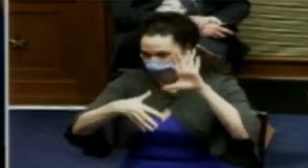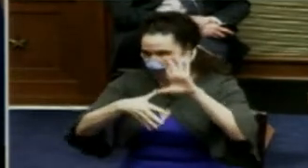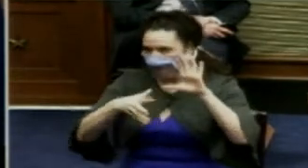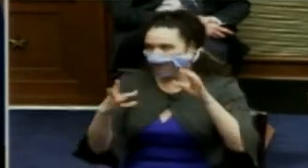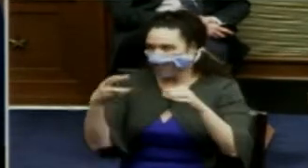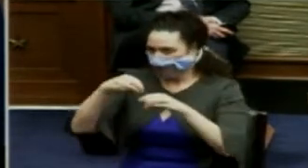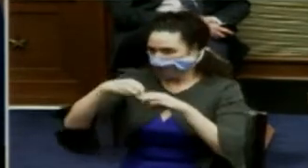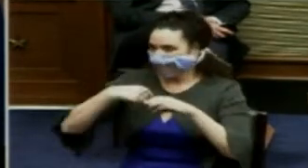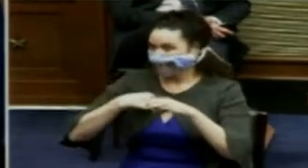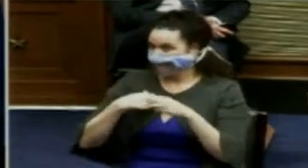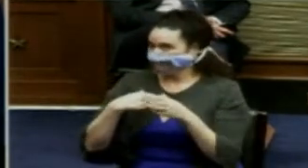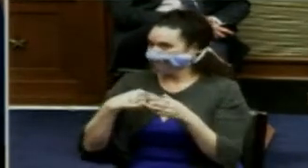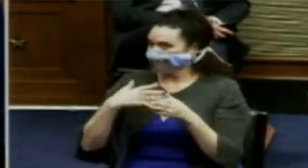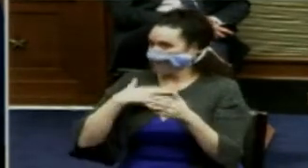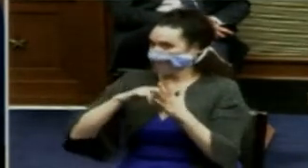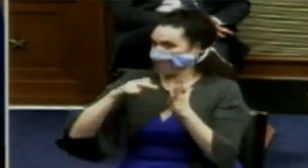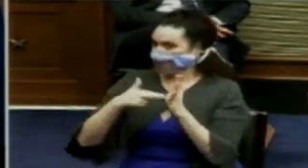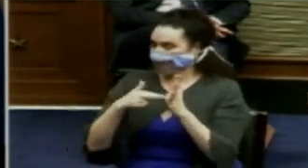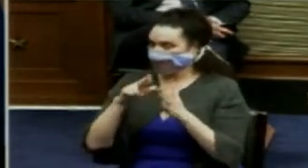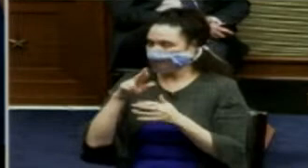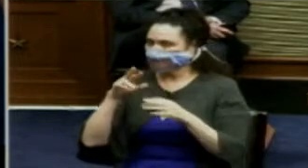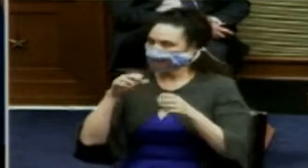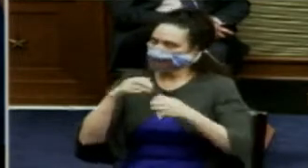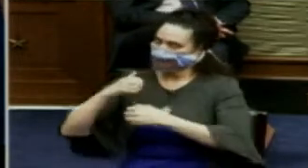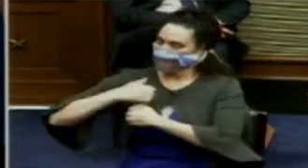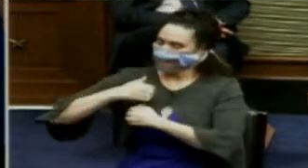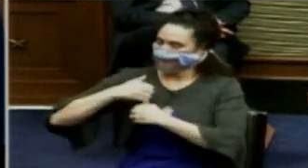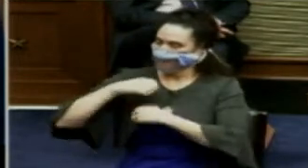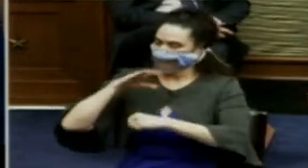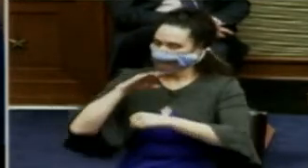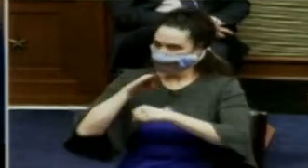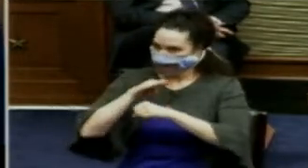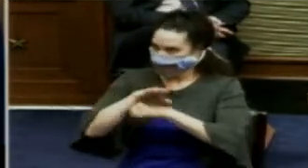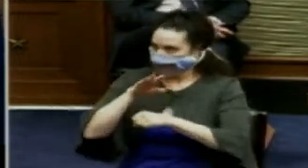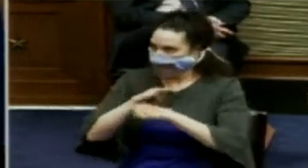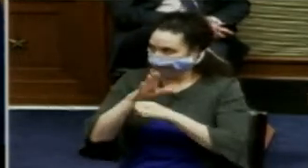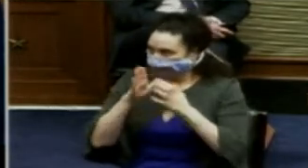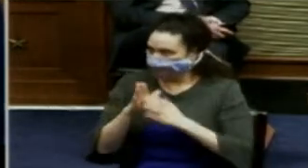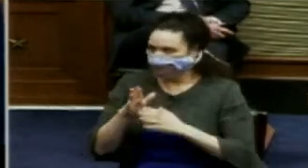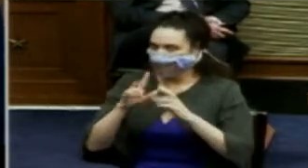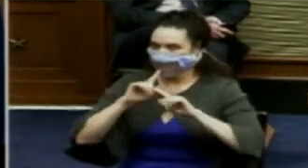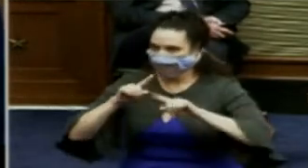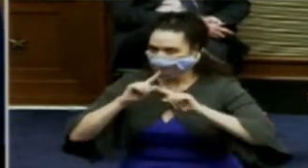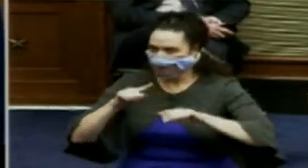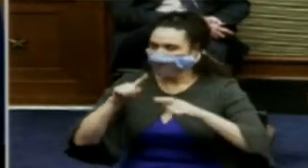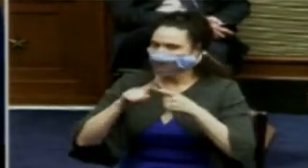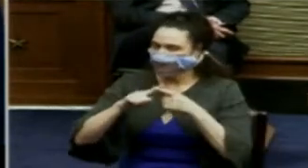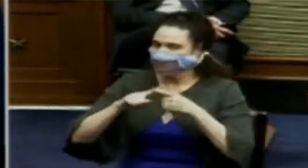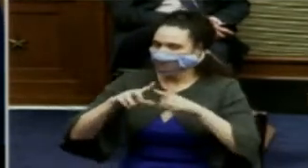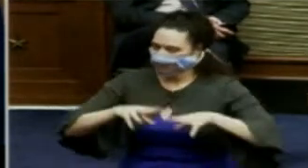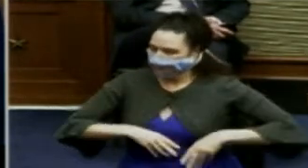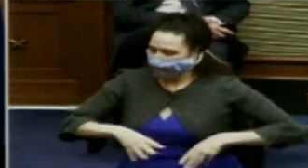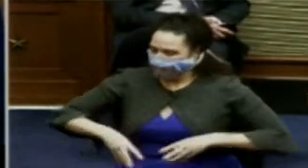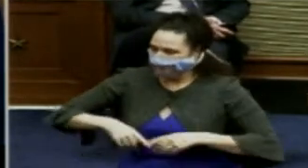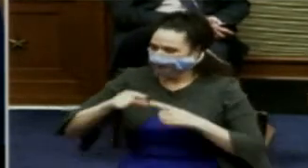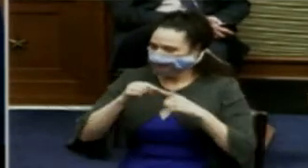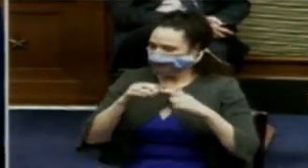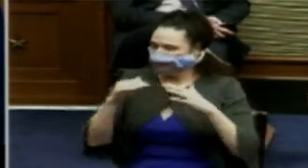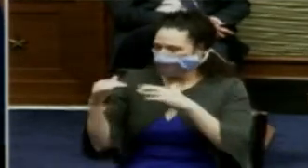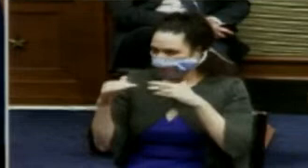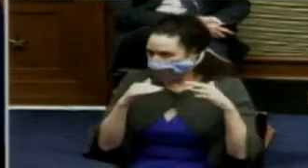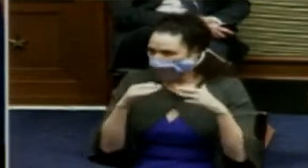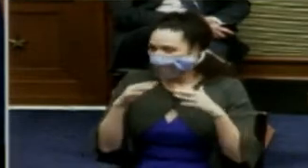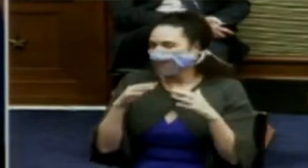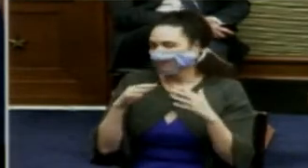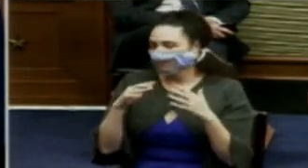of Colombia. That was with Special Boat Unit 26, reporting to Naval Special Warfare Unit 8 and U.S. Southern Command. Then